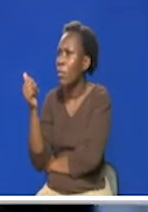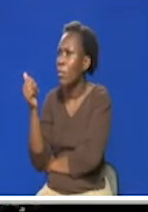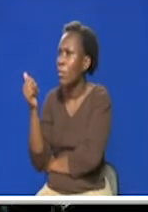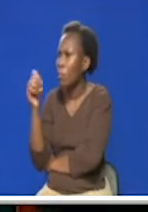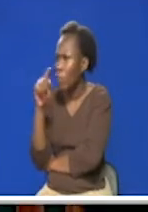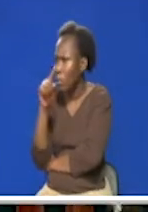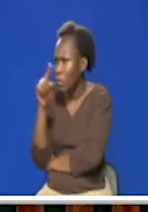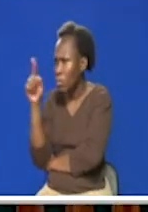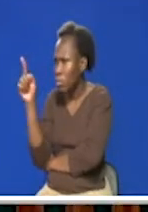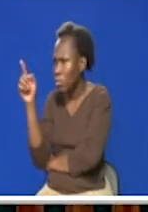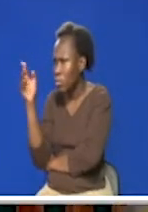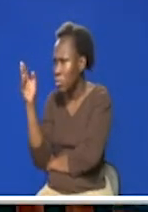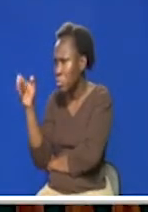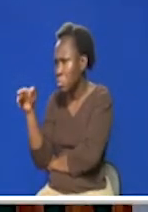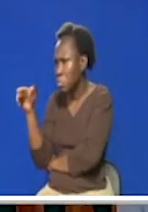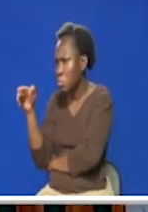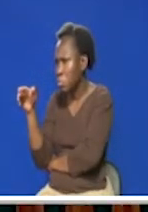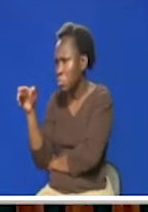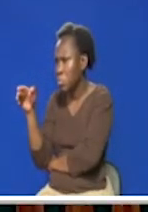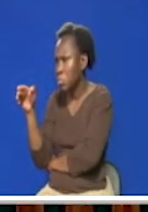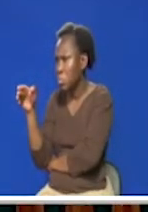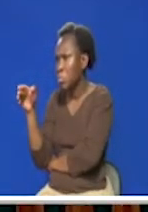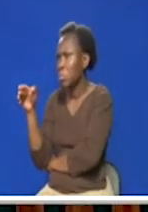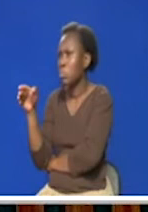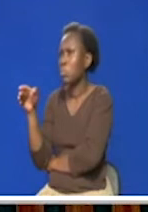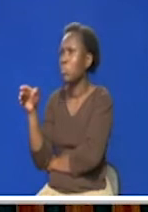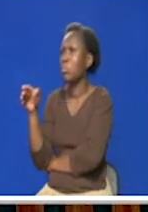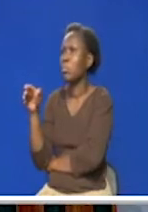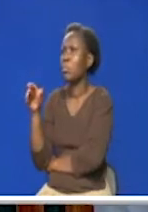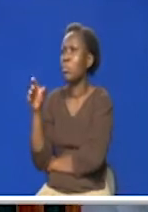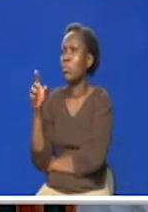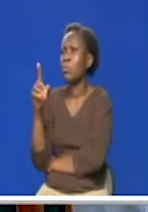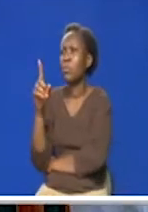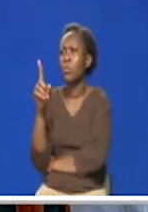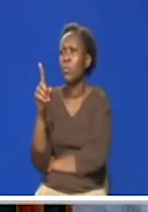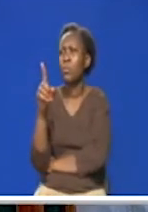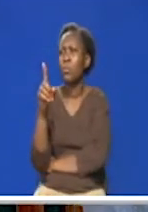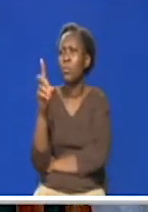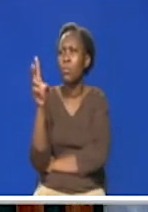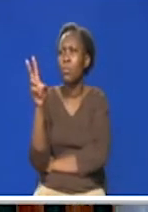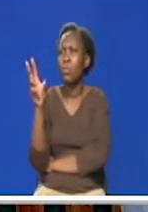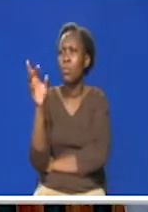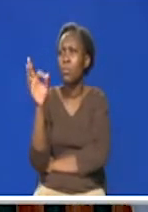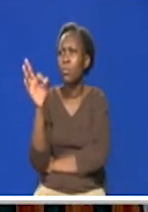1, 2, 3, 4, 5. So we have two chains there. We have 1, 2, 3, 4. And we also have